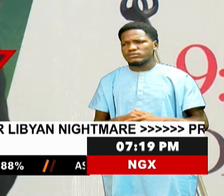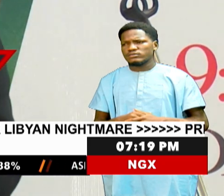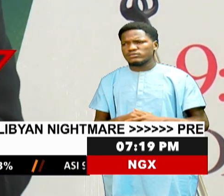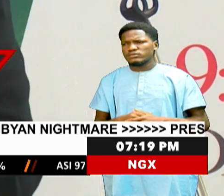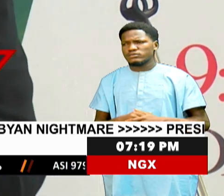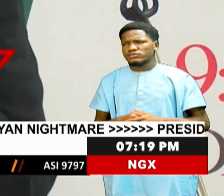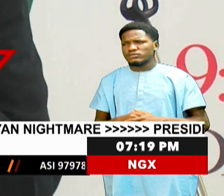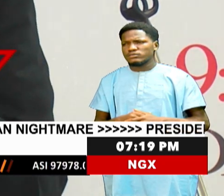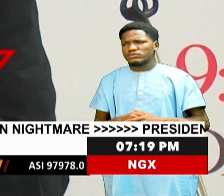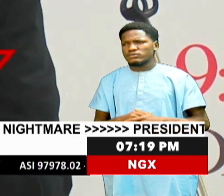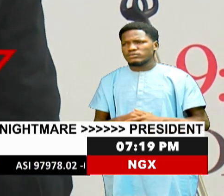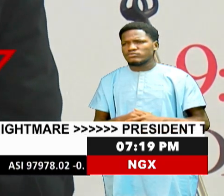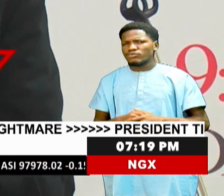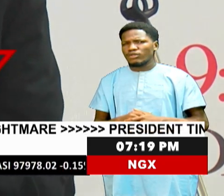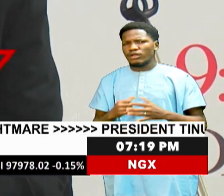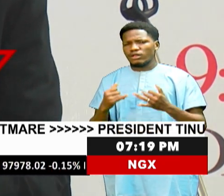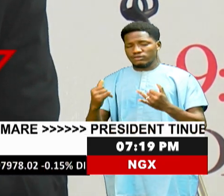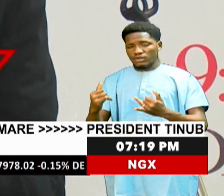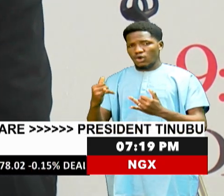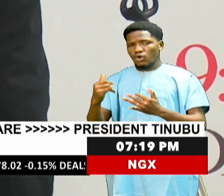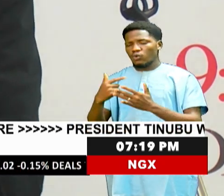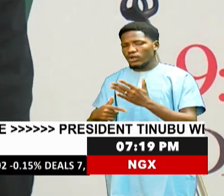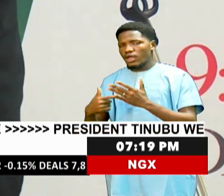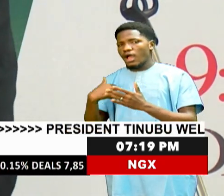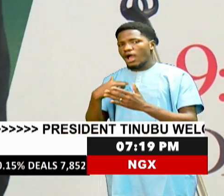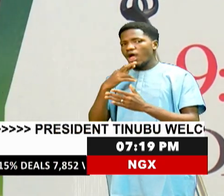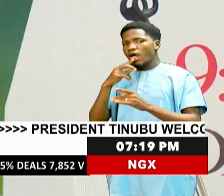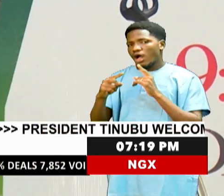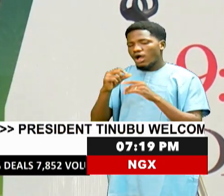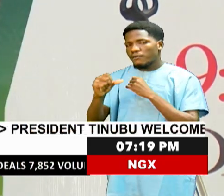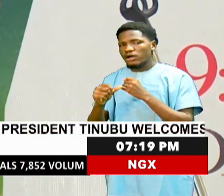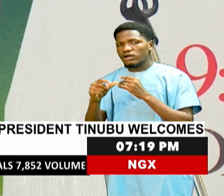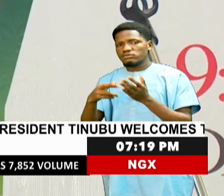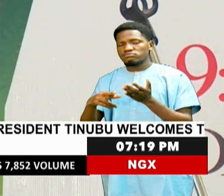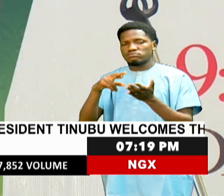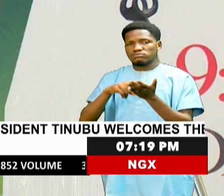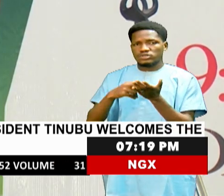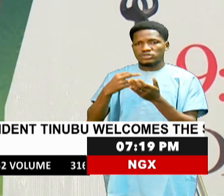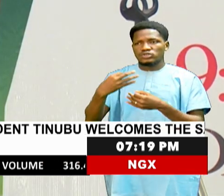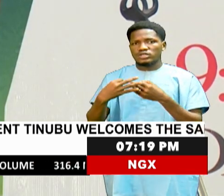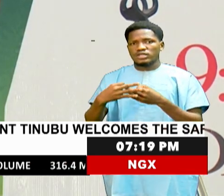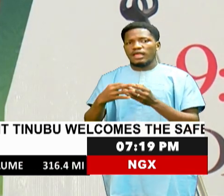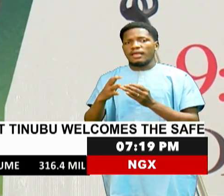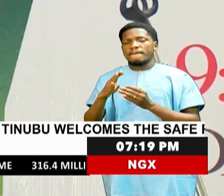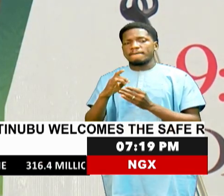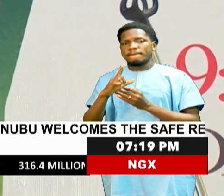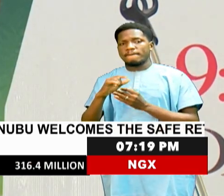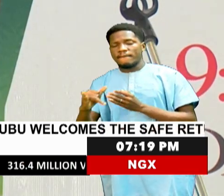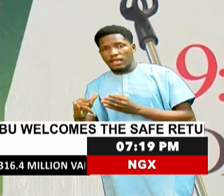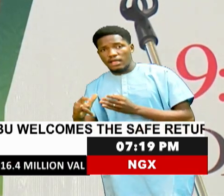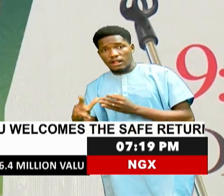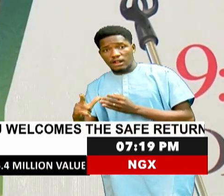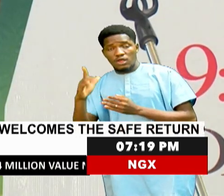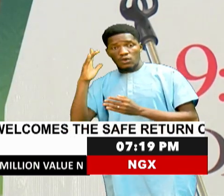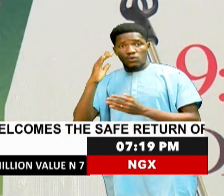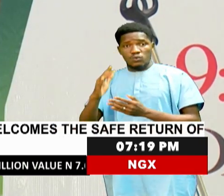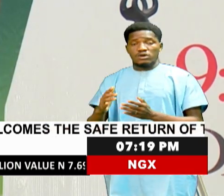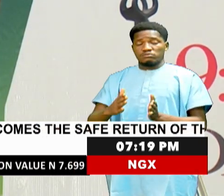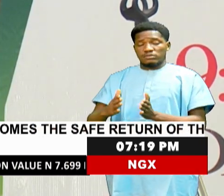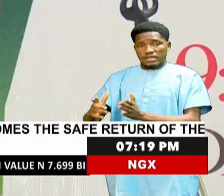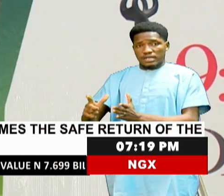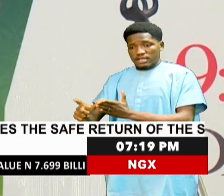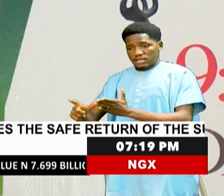a restorative justice bill, which will set out a legal framework